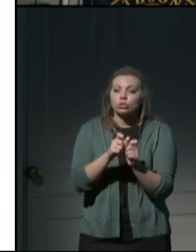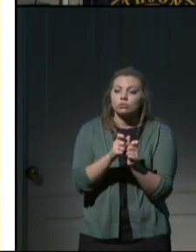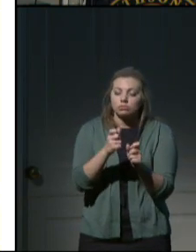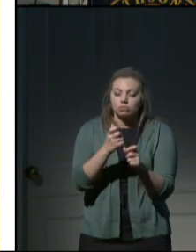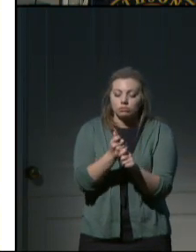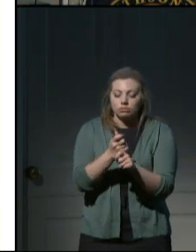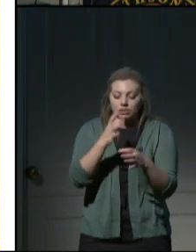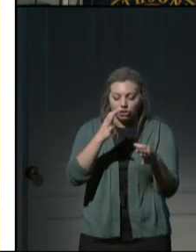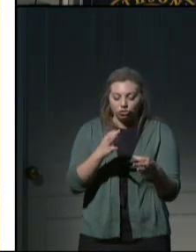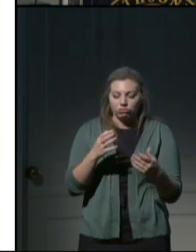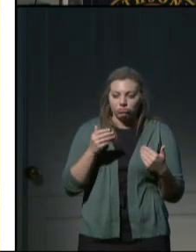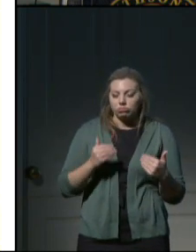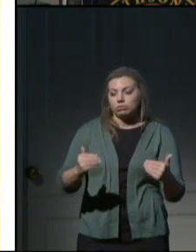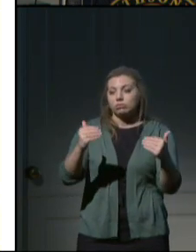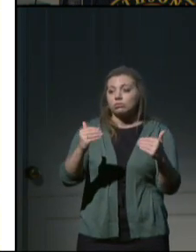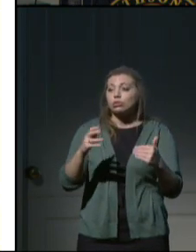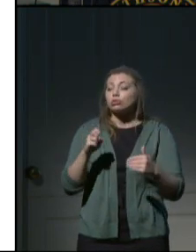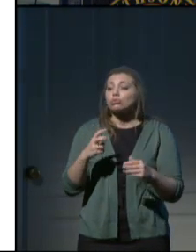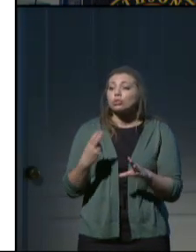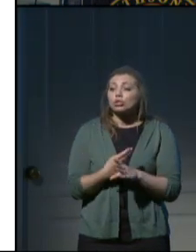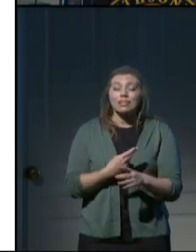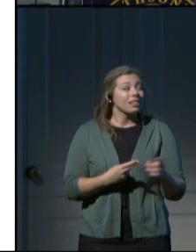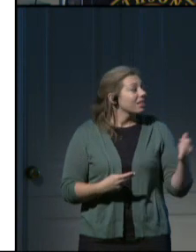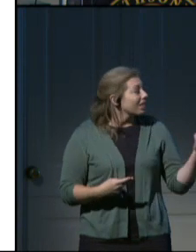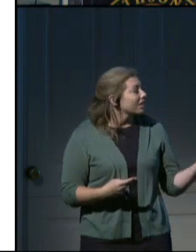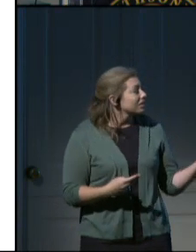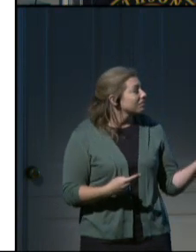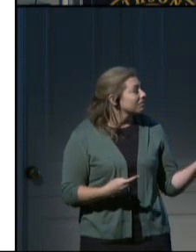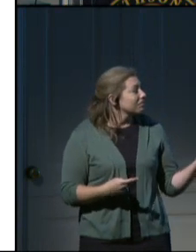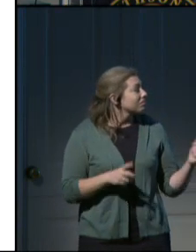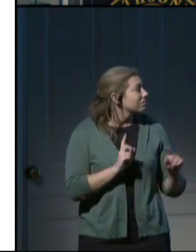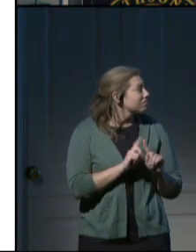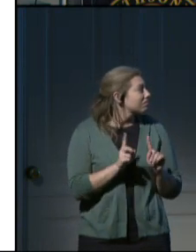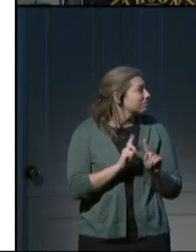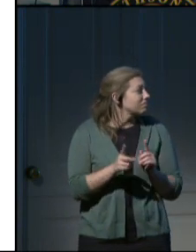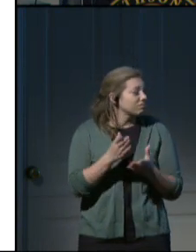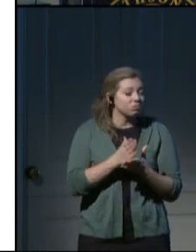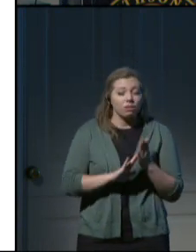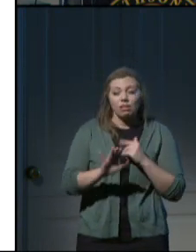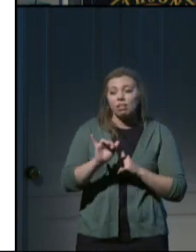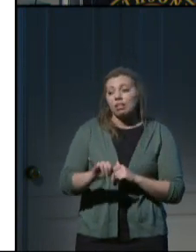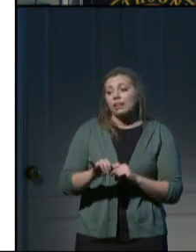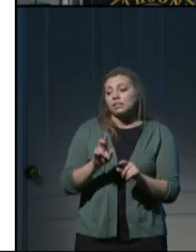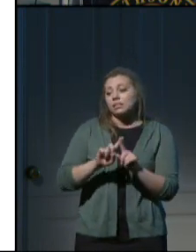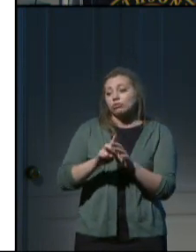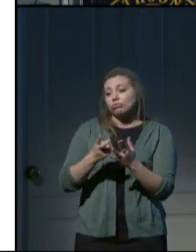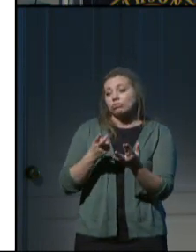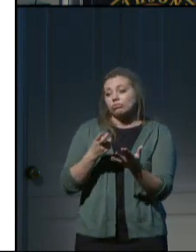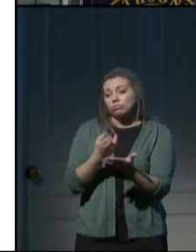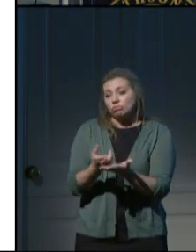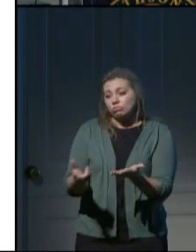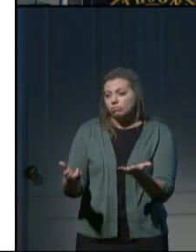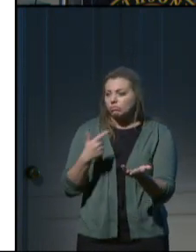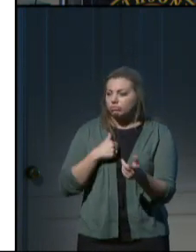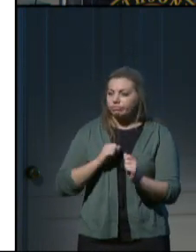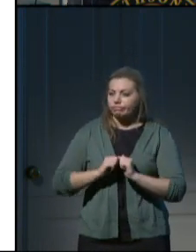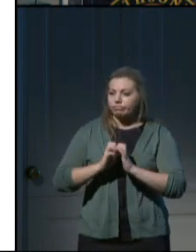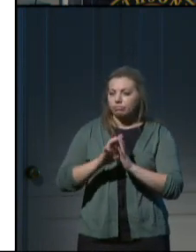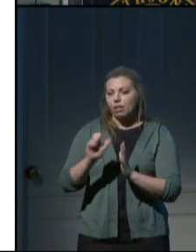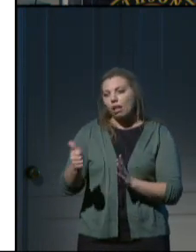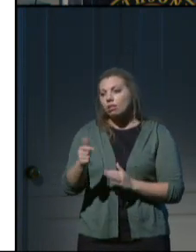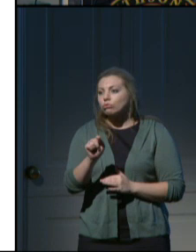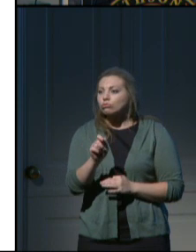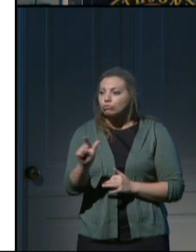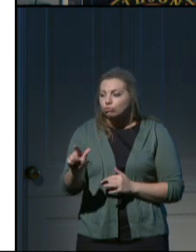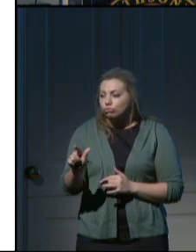final decisions. So using this as these elements, for example, as resources, I built me another